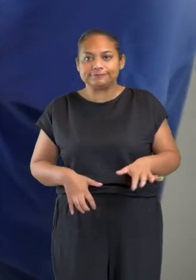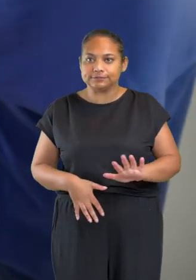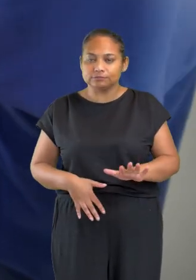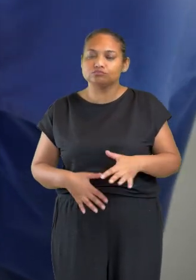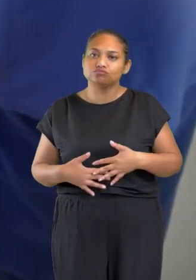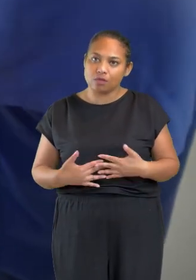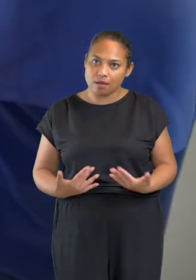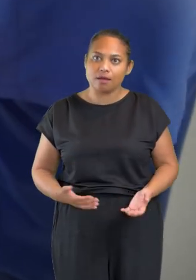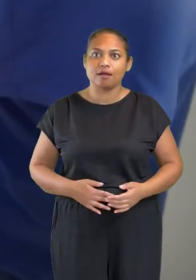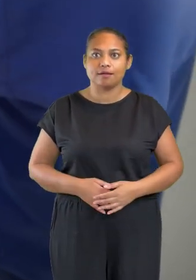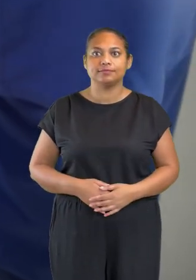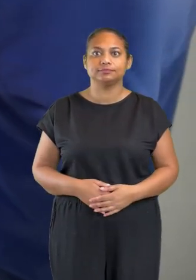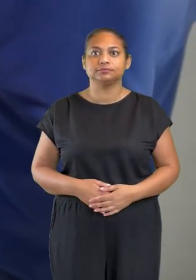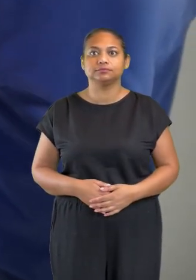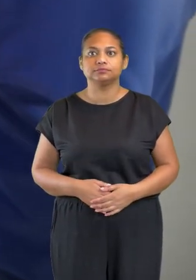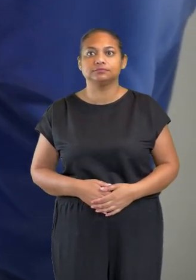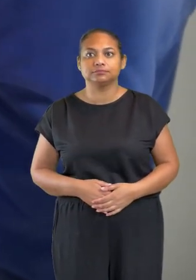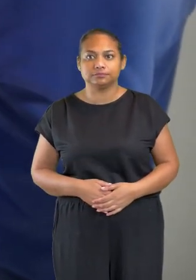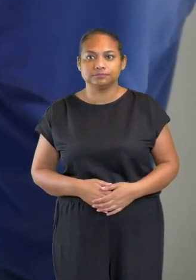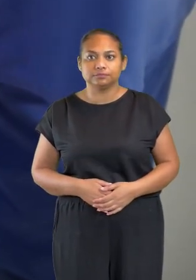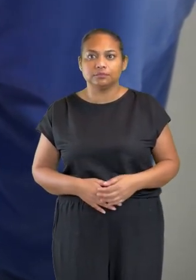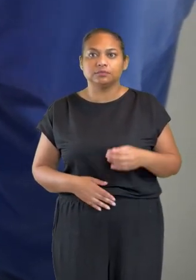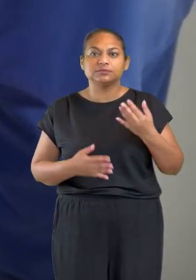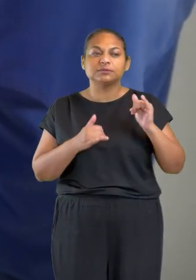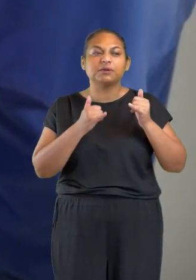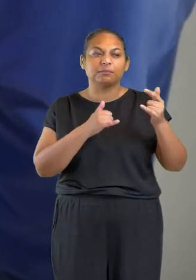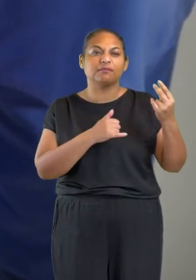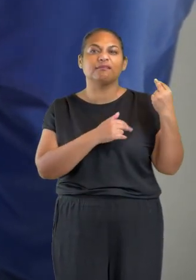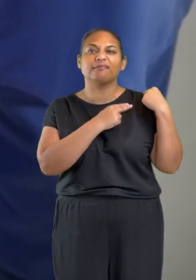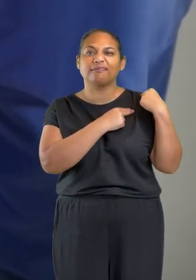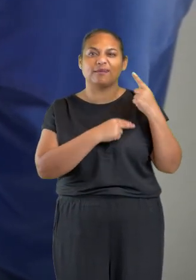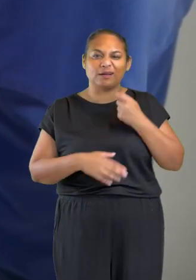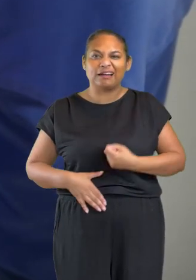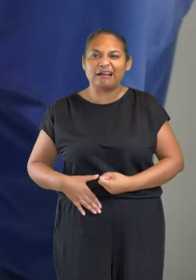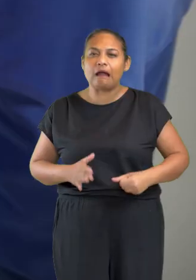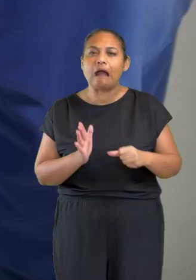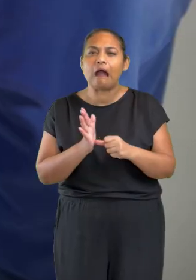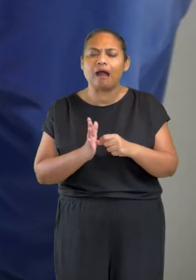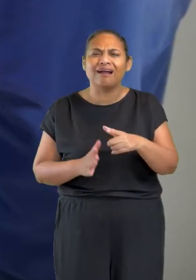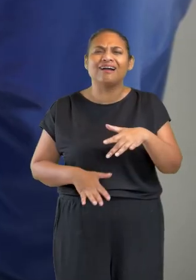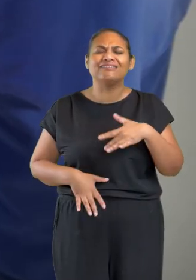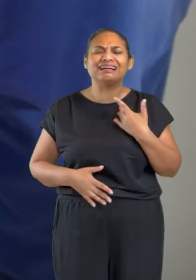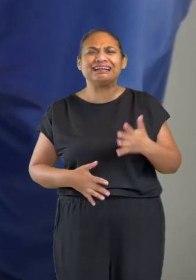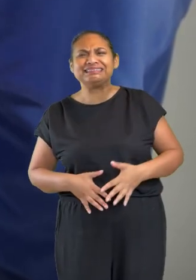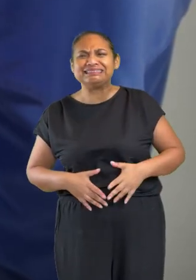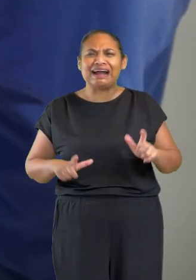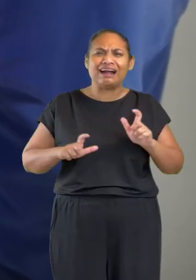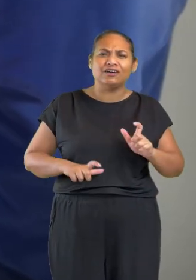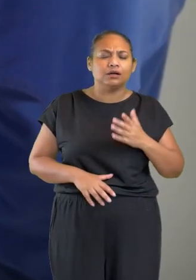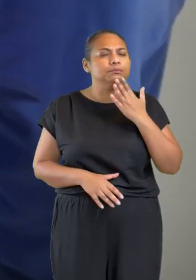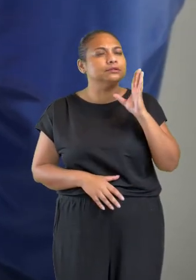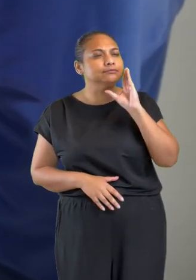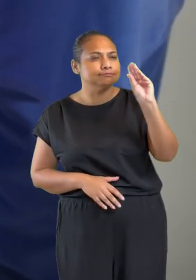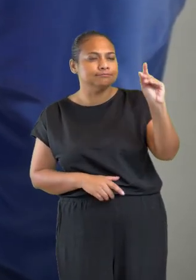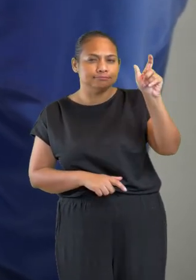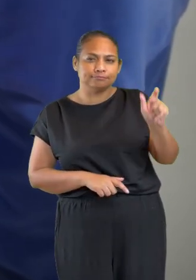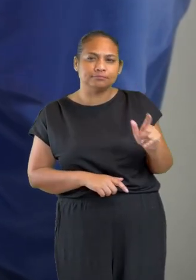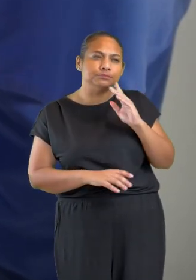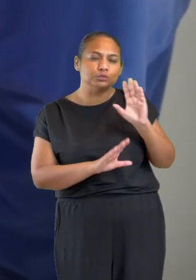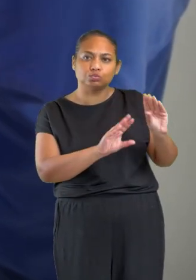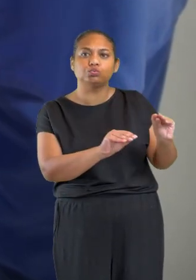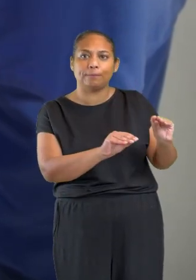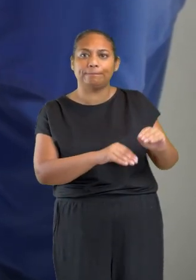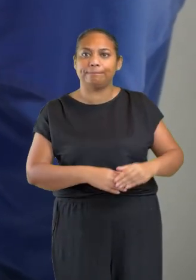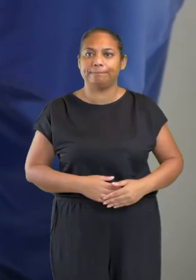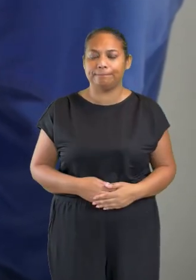possible. The screener may have to press harder. This can be uncomfortable, but if you're in too much discomfort, you